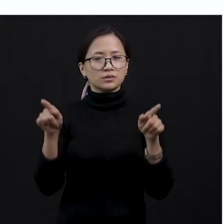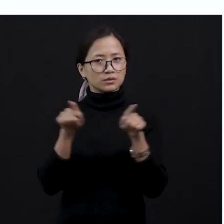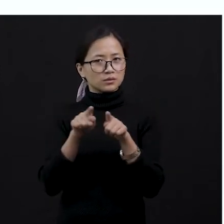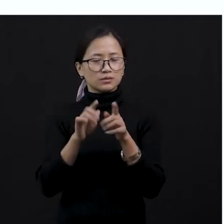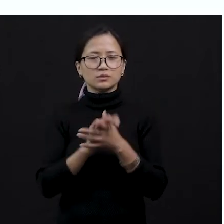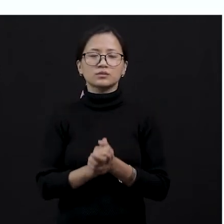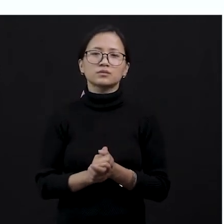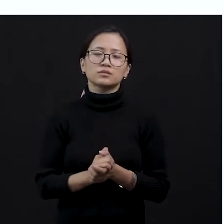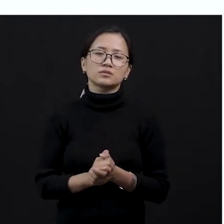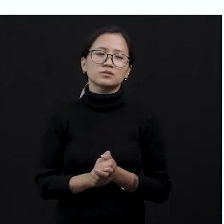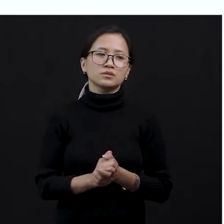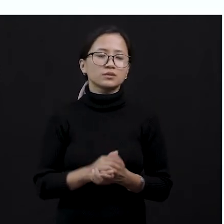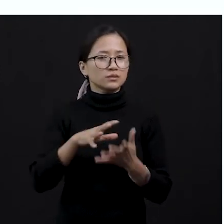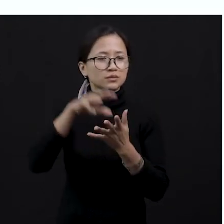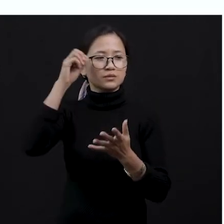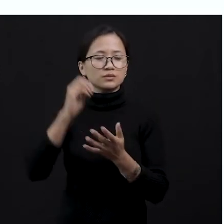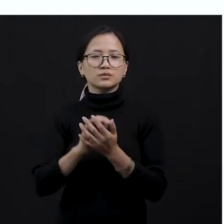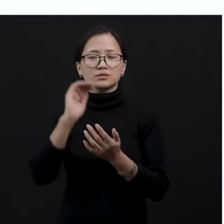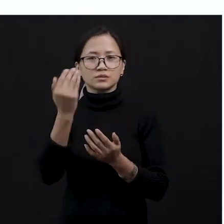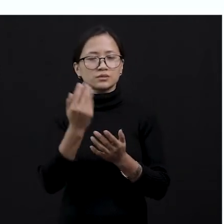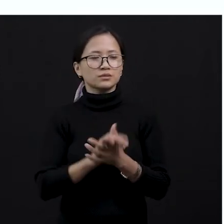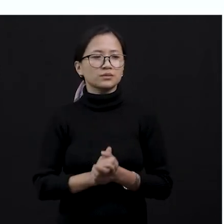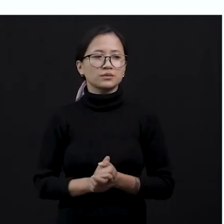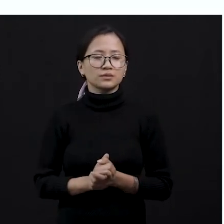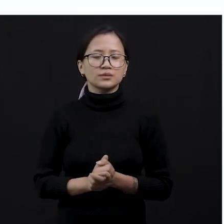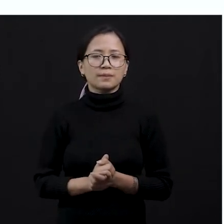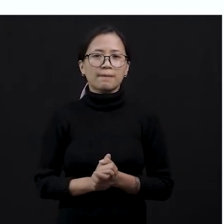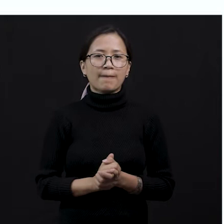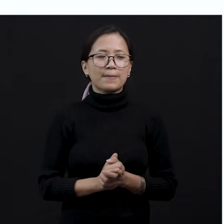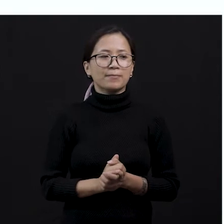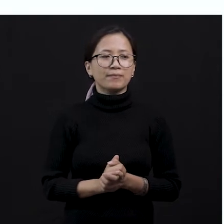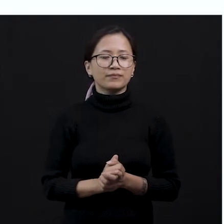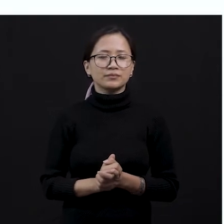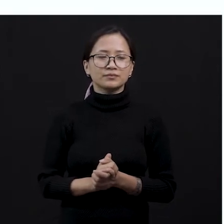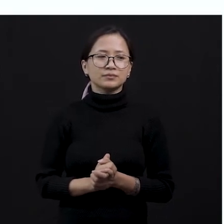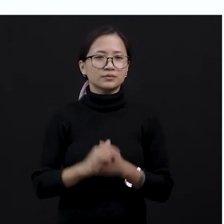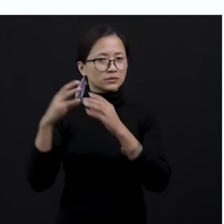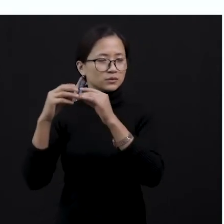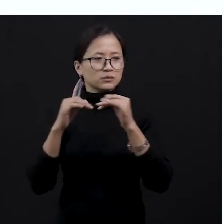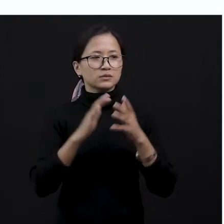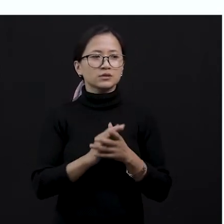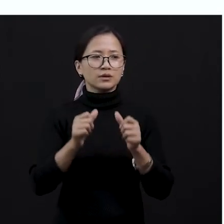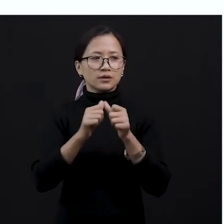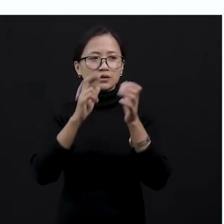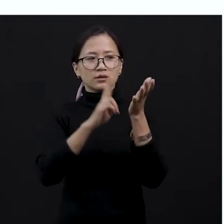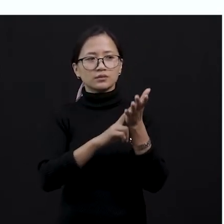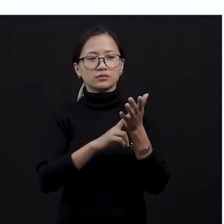or similar. So we will try to learn some antonyms for words first. Okay, let's all spell antonyms first.